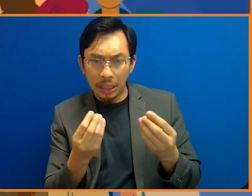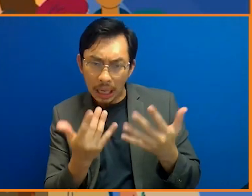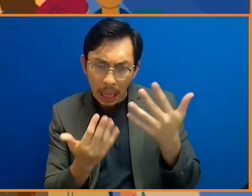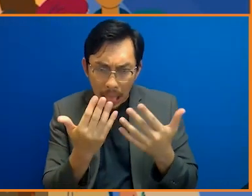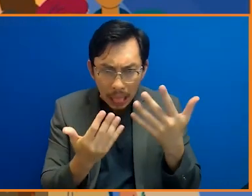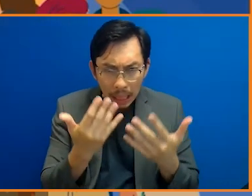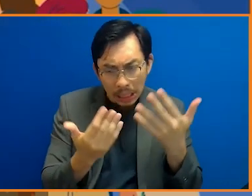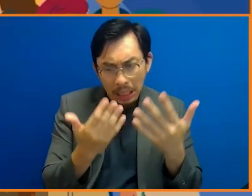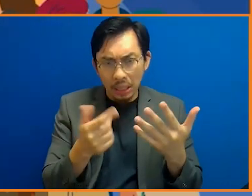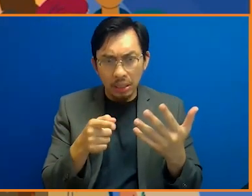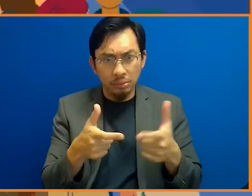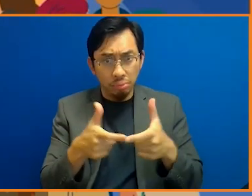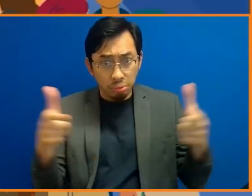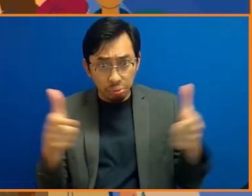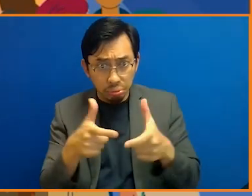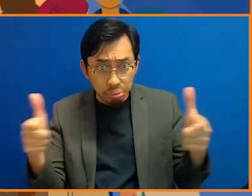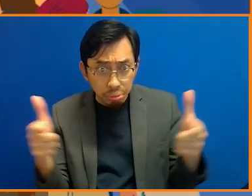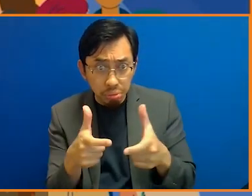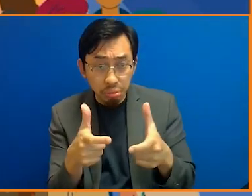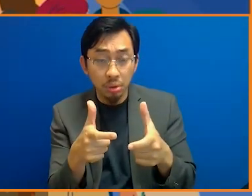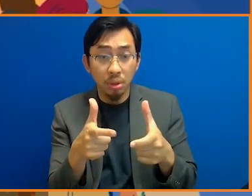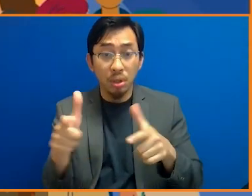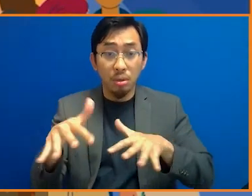store or calculate such a large